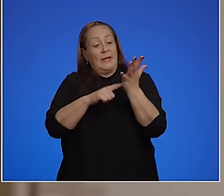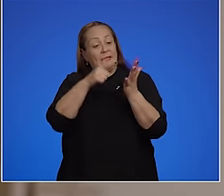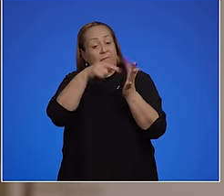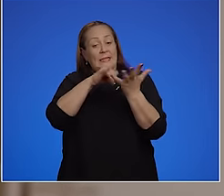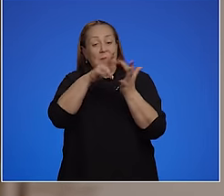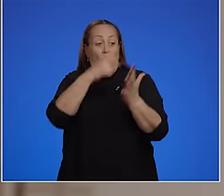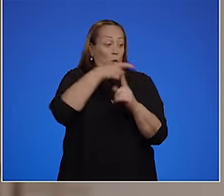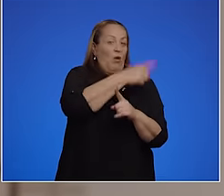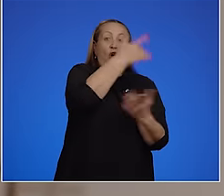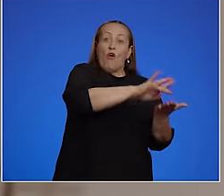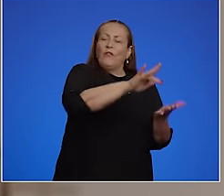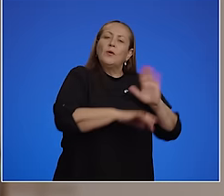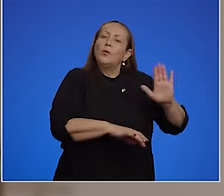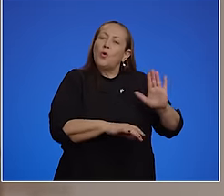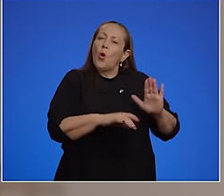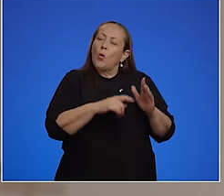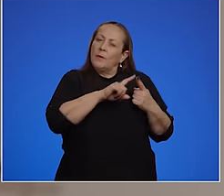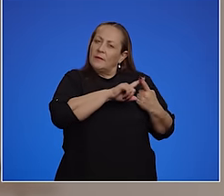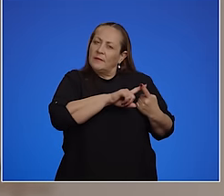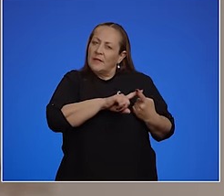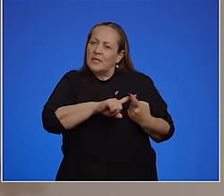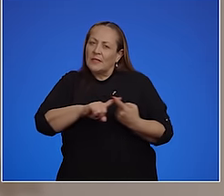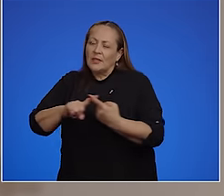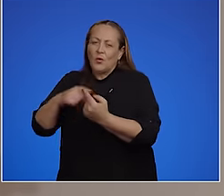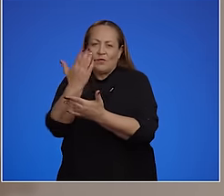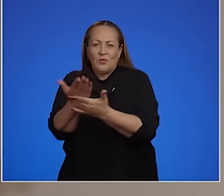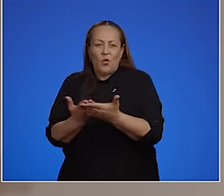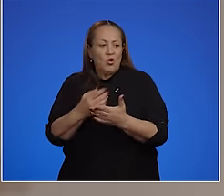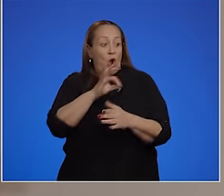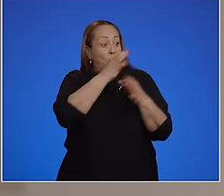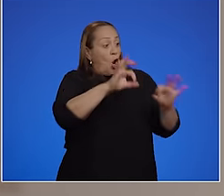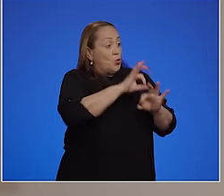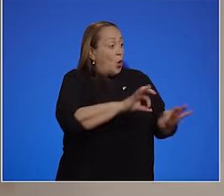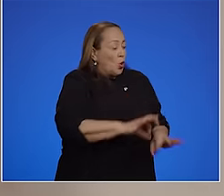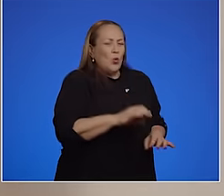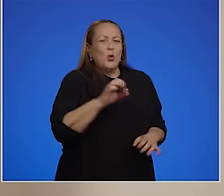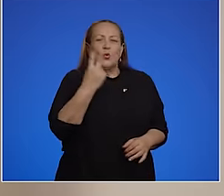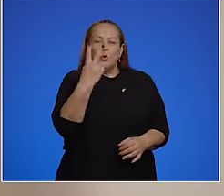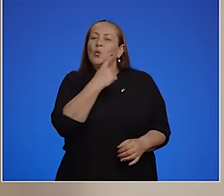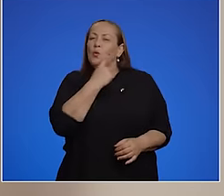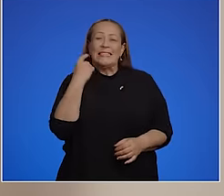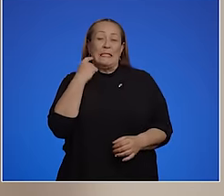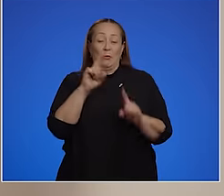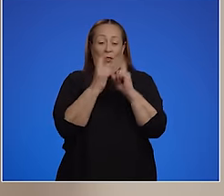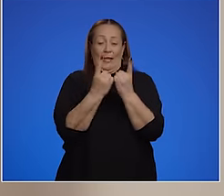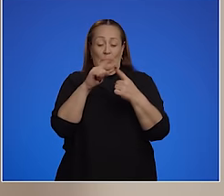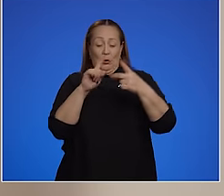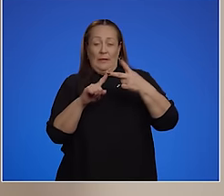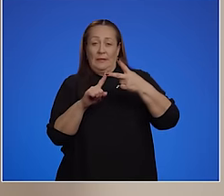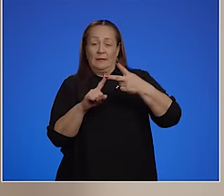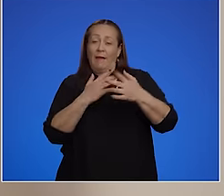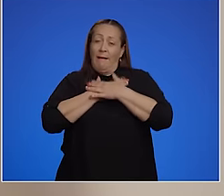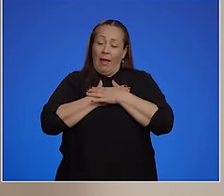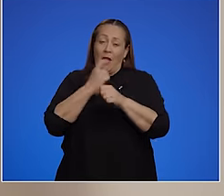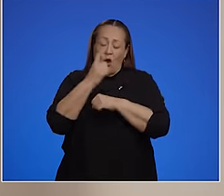continue its timeless message. Not a list of don'ts, but two simple do's. Love God with everything you